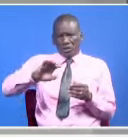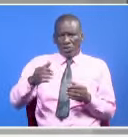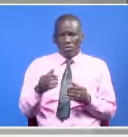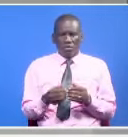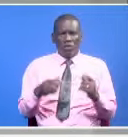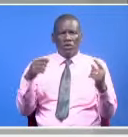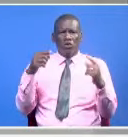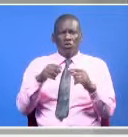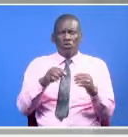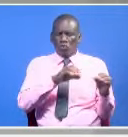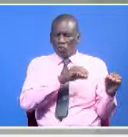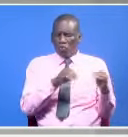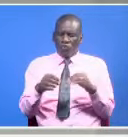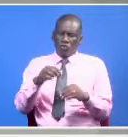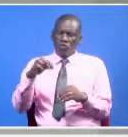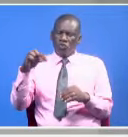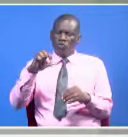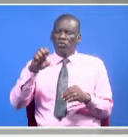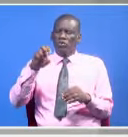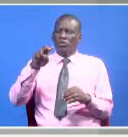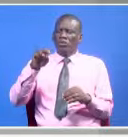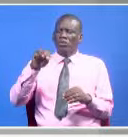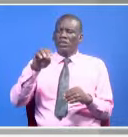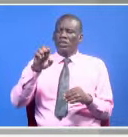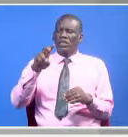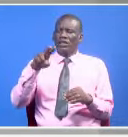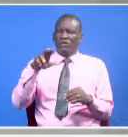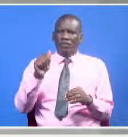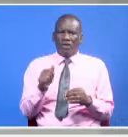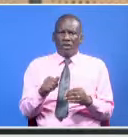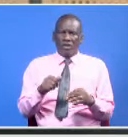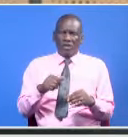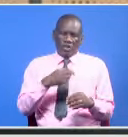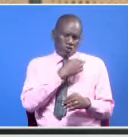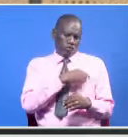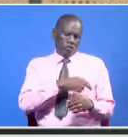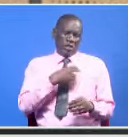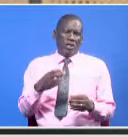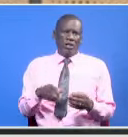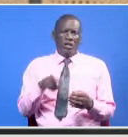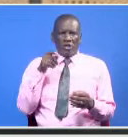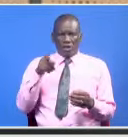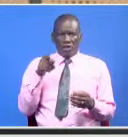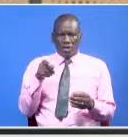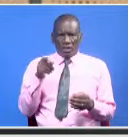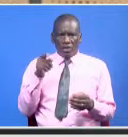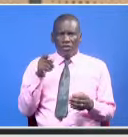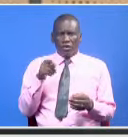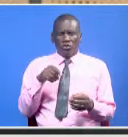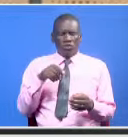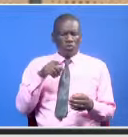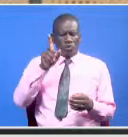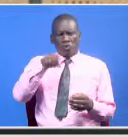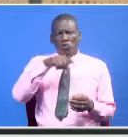to Geneva, which is in Switzerland. That was illogical,